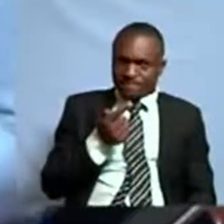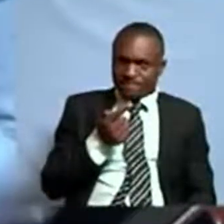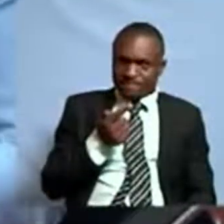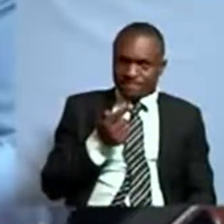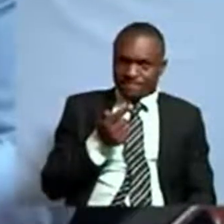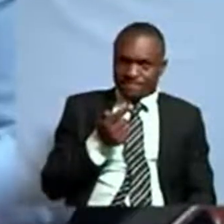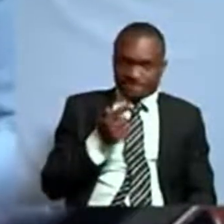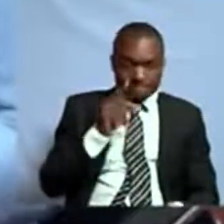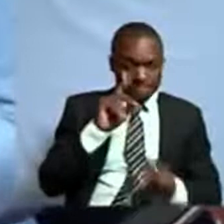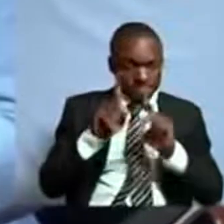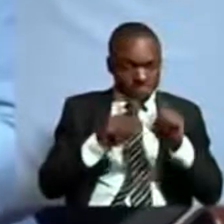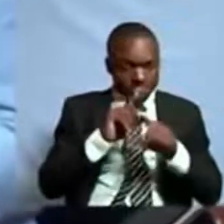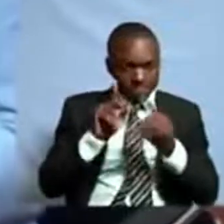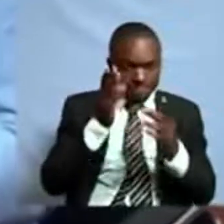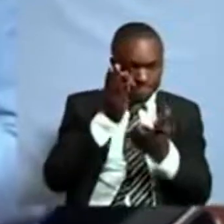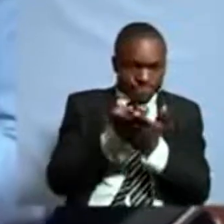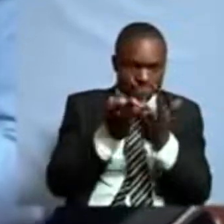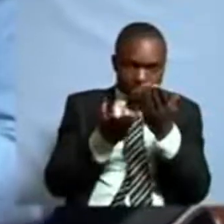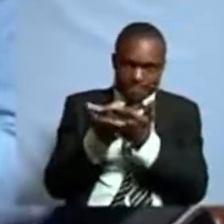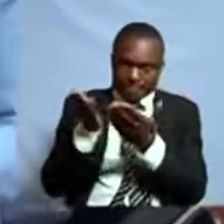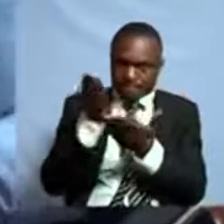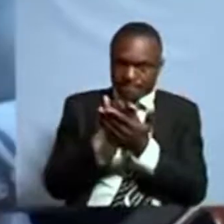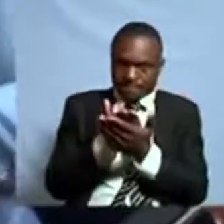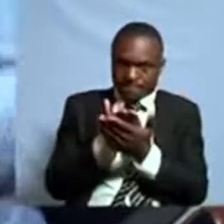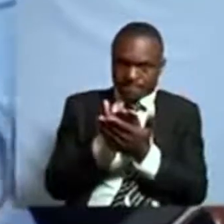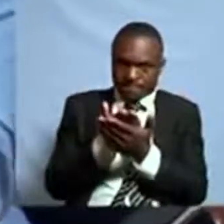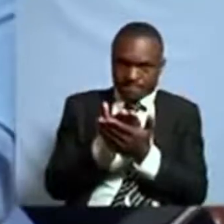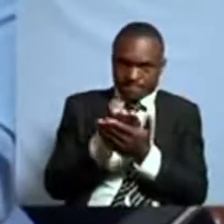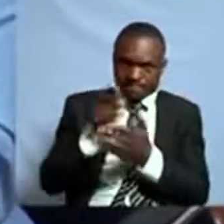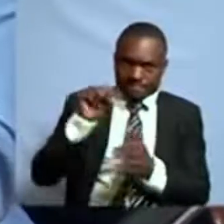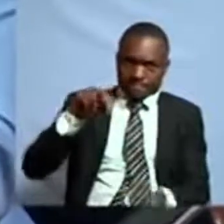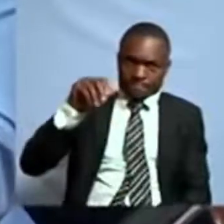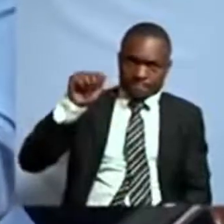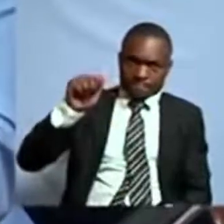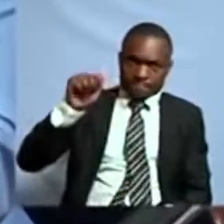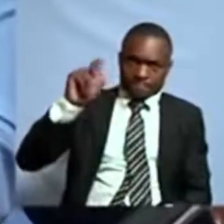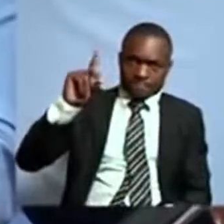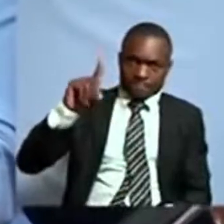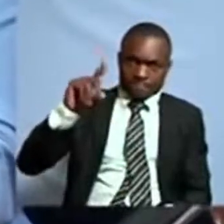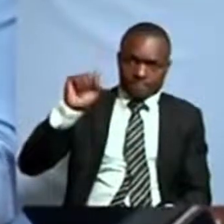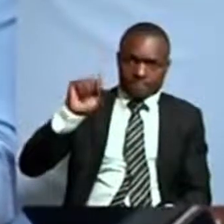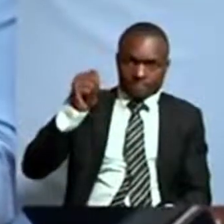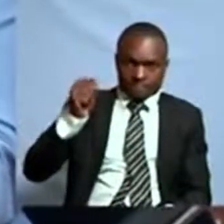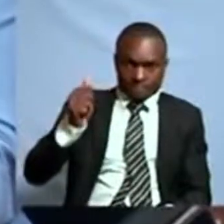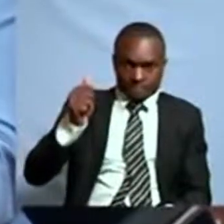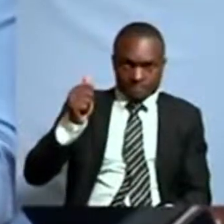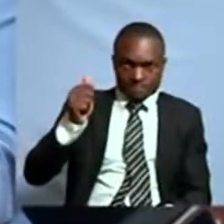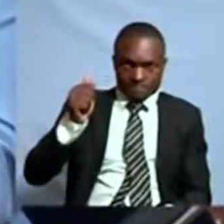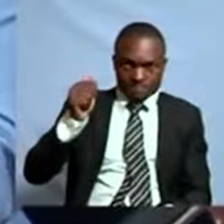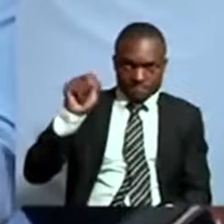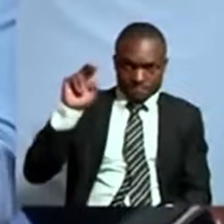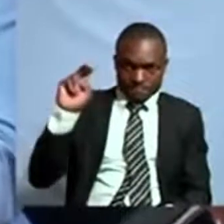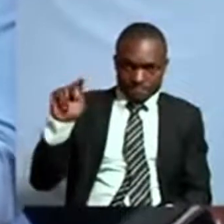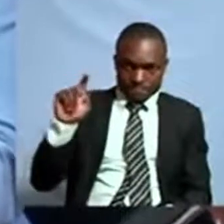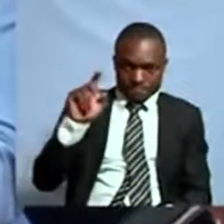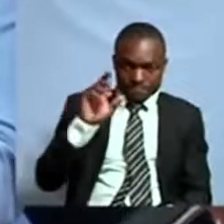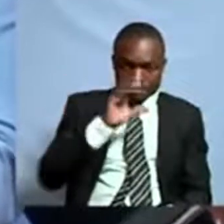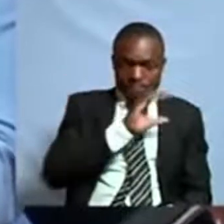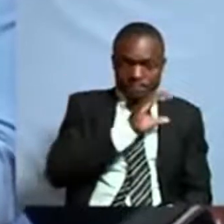why do people actually contribute to NAPSA? And NAPSA also lends its money to banks.